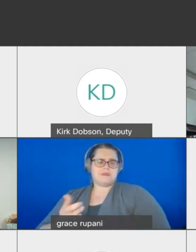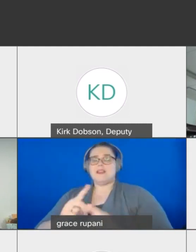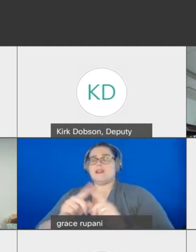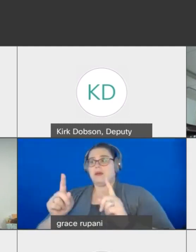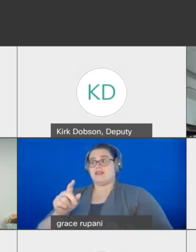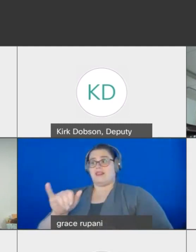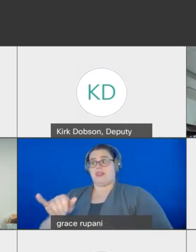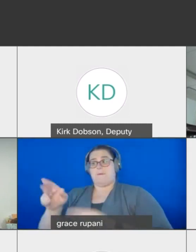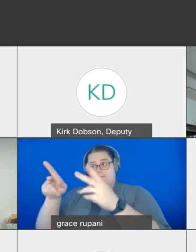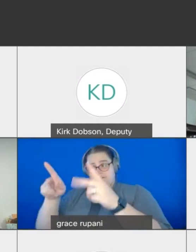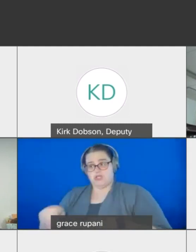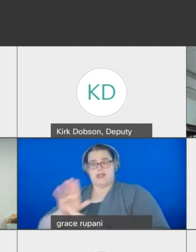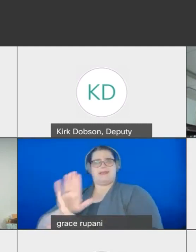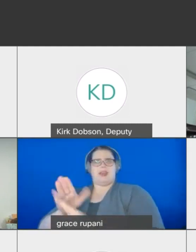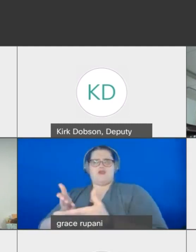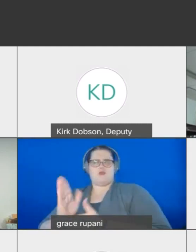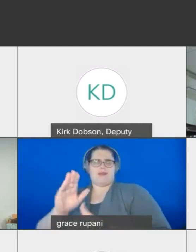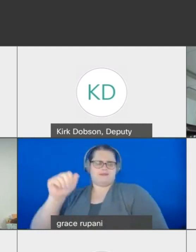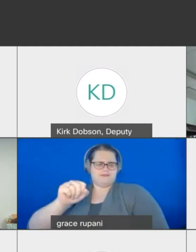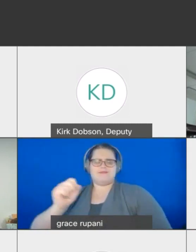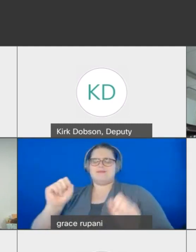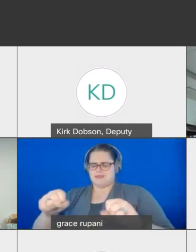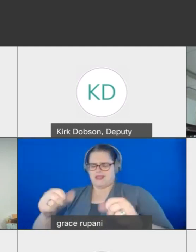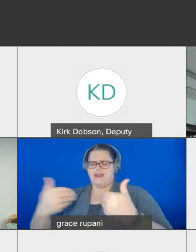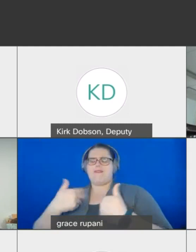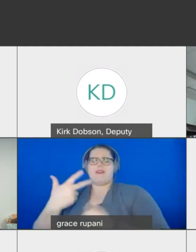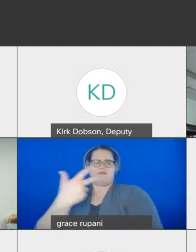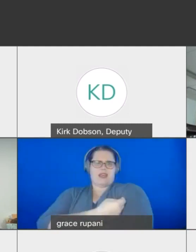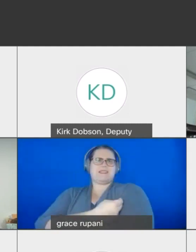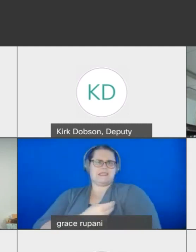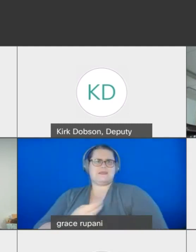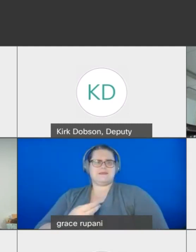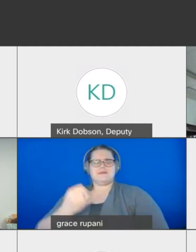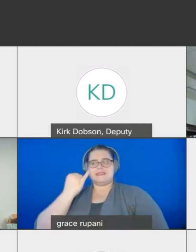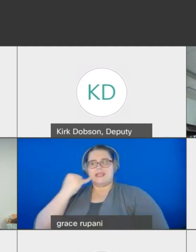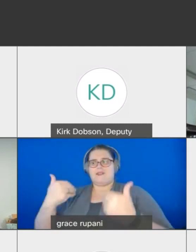vaccine should they have capacity to be able to make their own healthcare decisions.